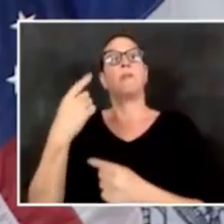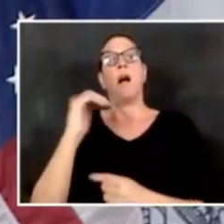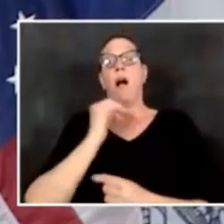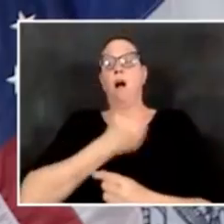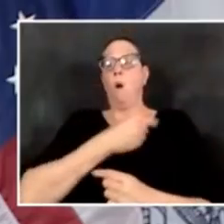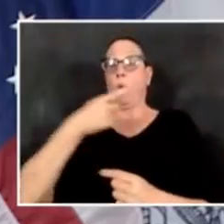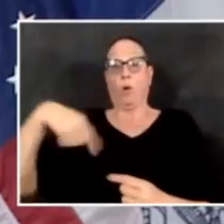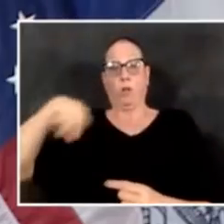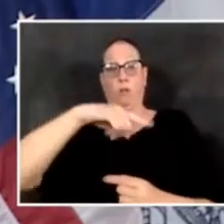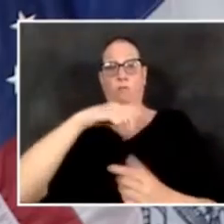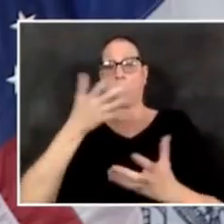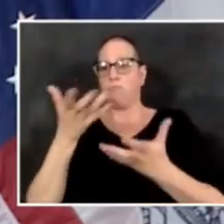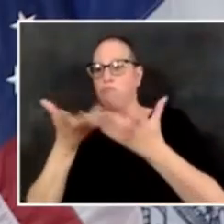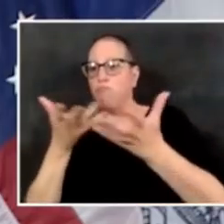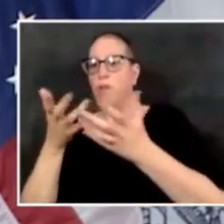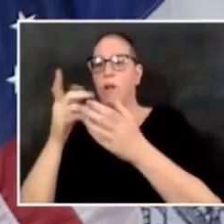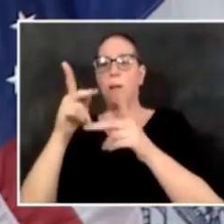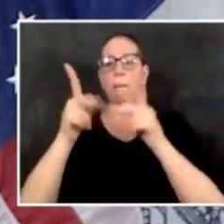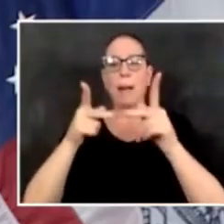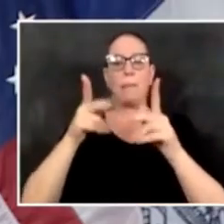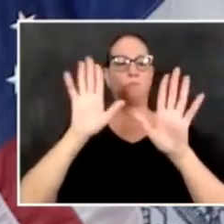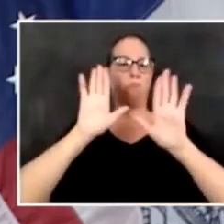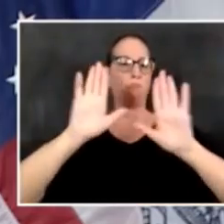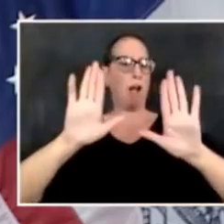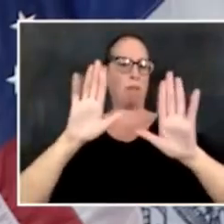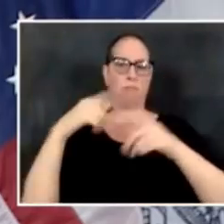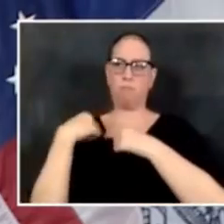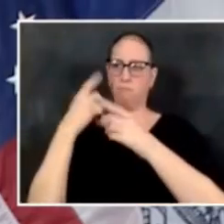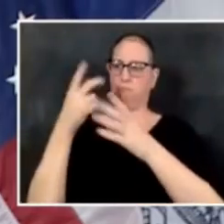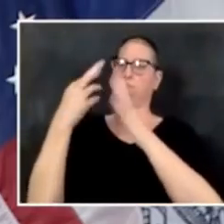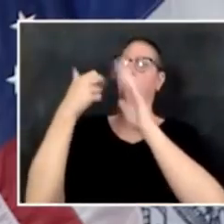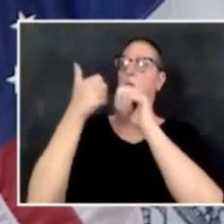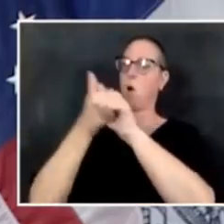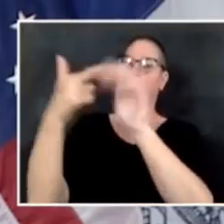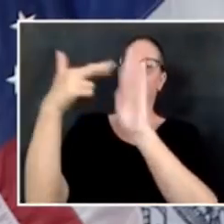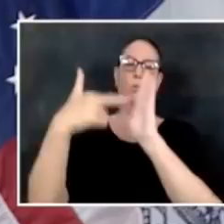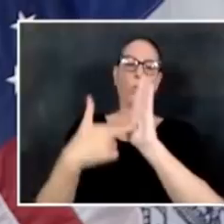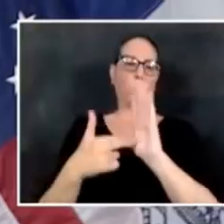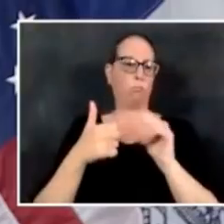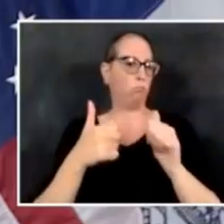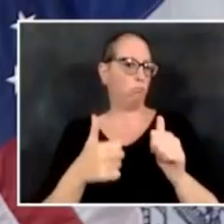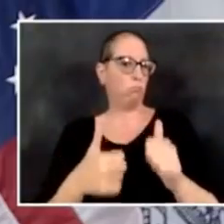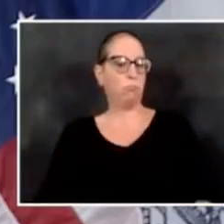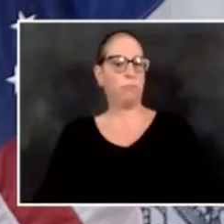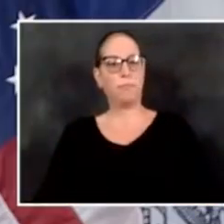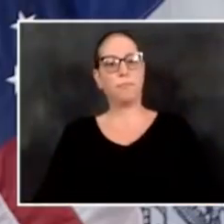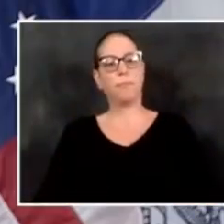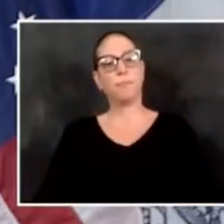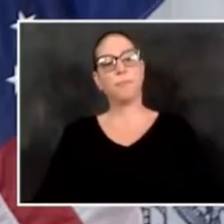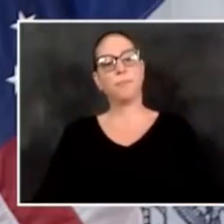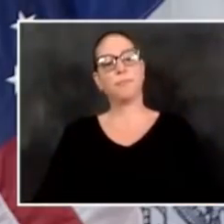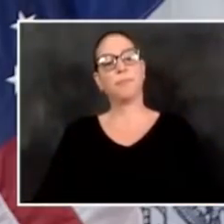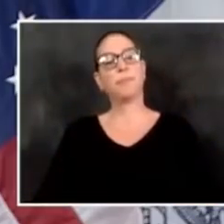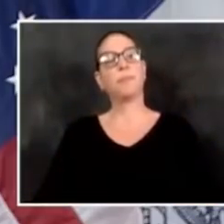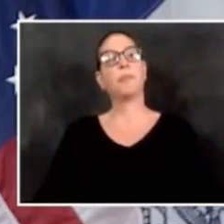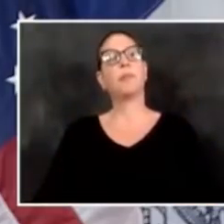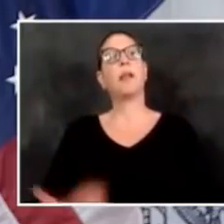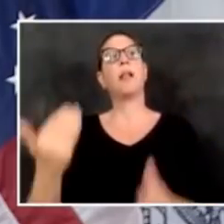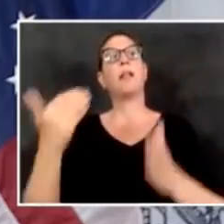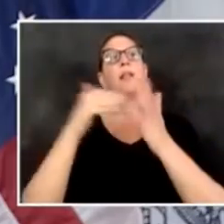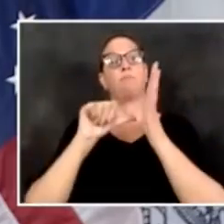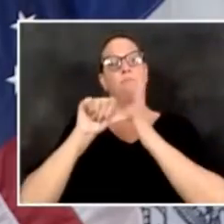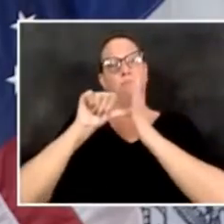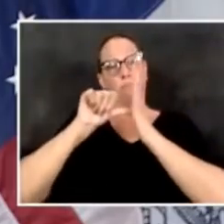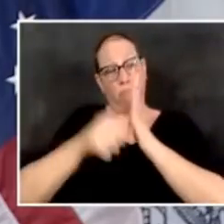that they should not be engaging in this. And I would just point out again, while all this social distancing is going